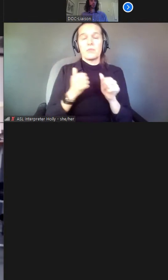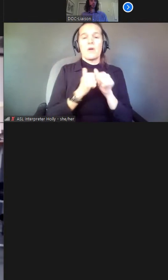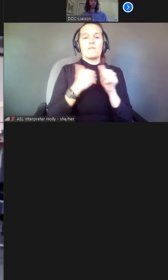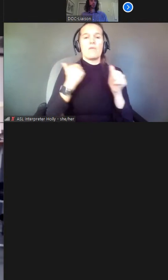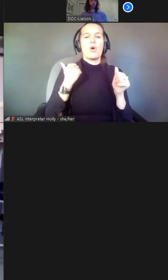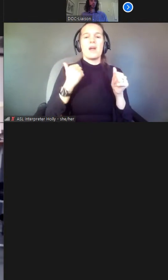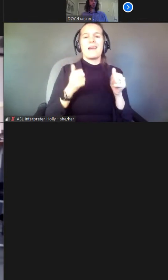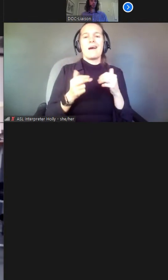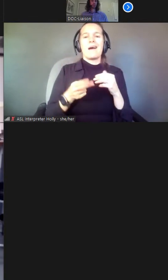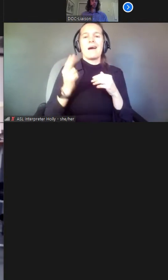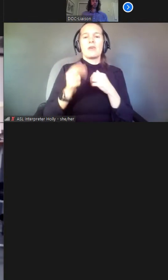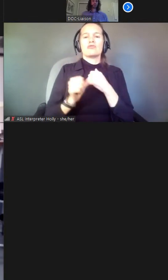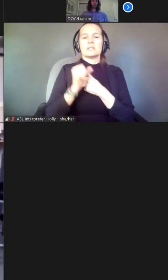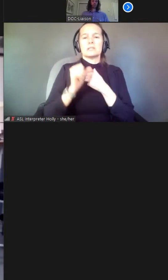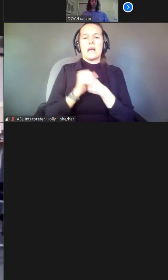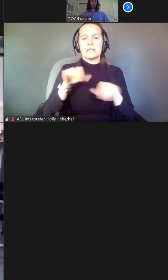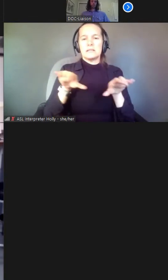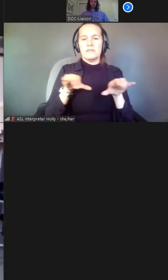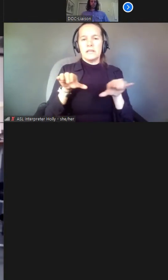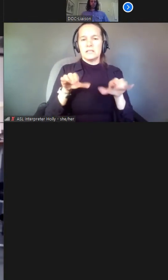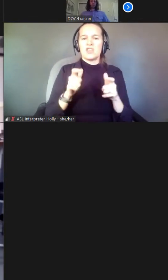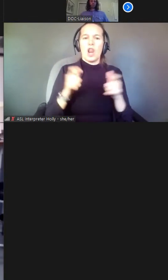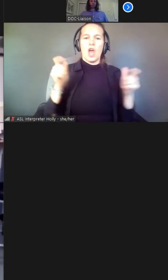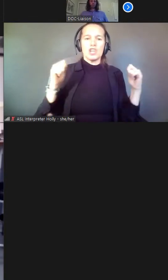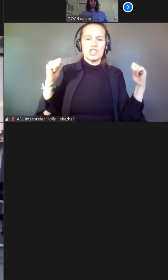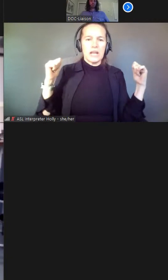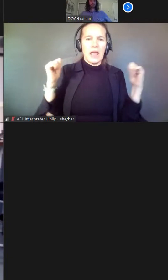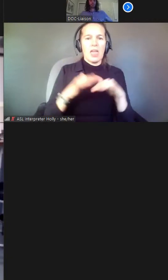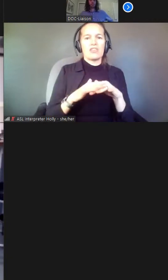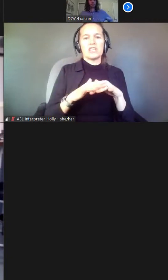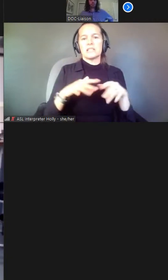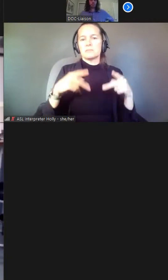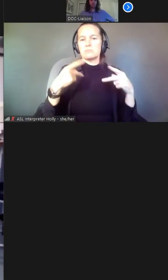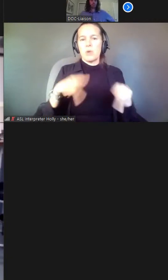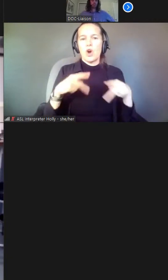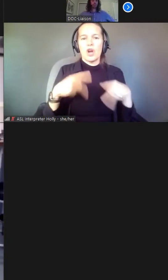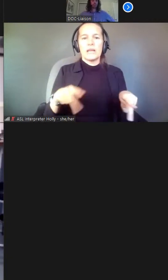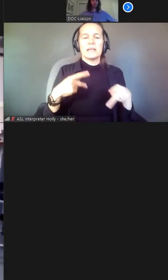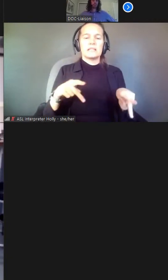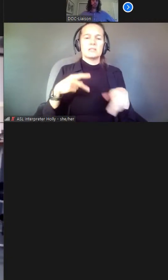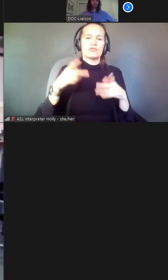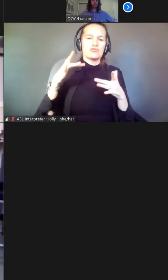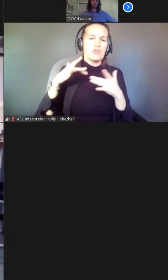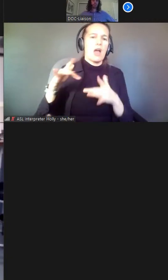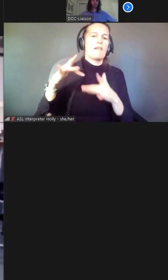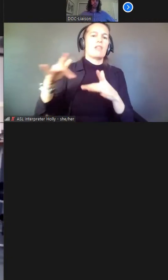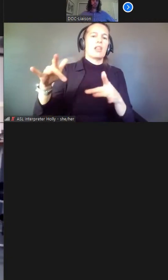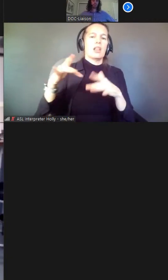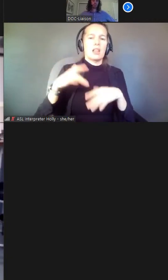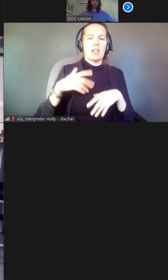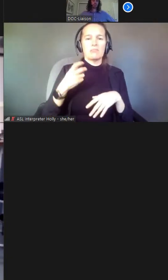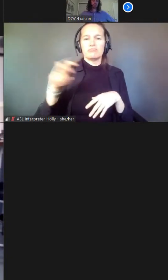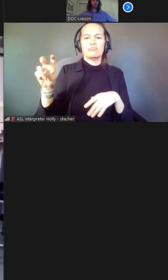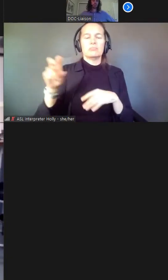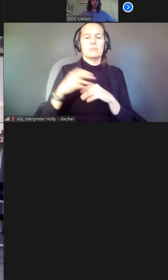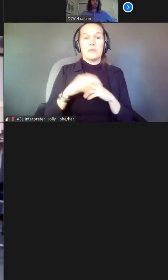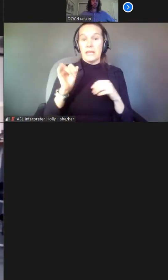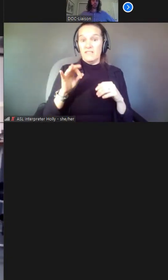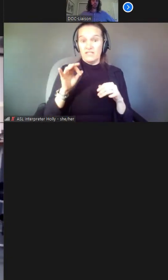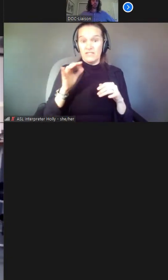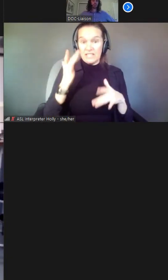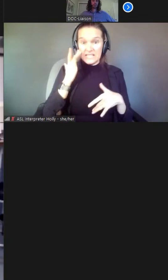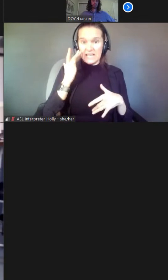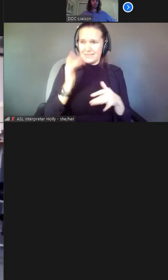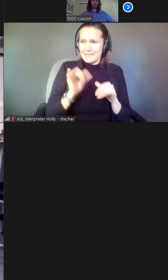high-risk activities like the large gatherings and parties, travel. For sure, if you're sick, stay home,